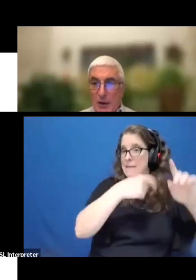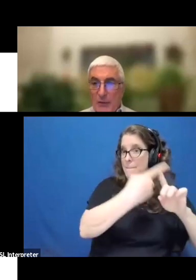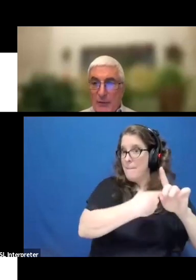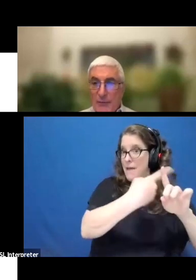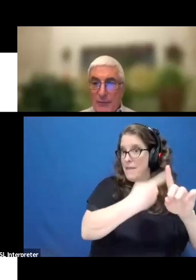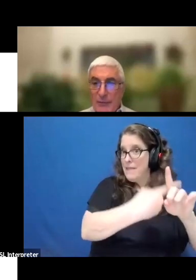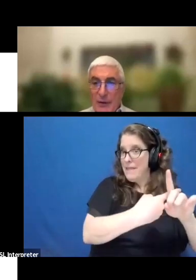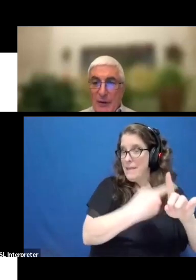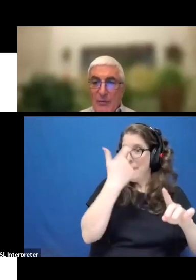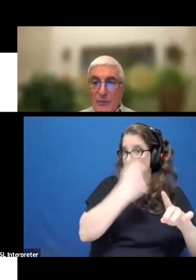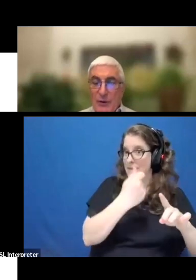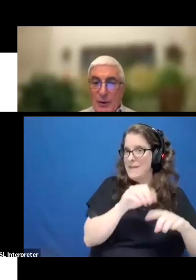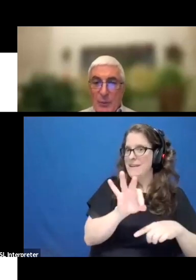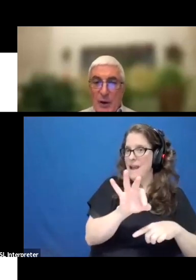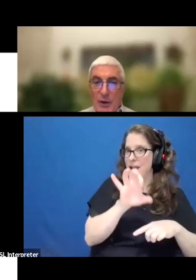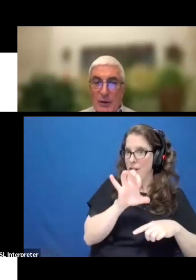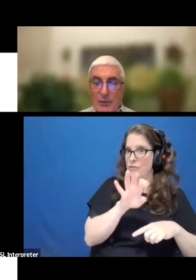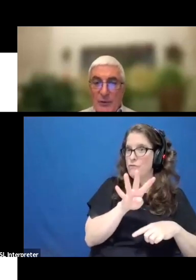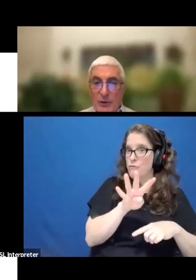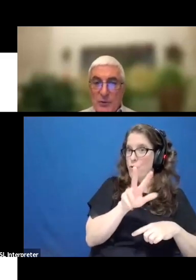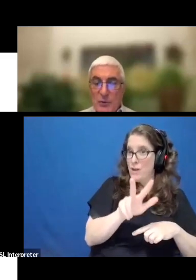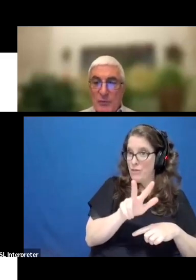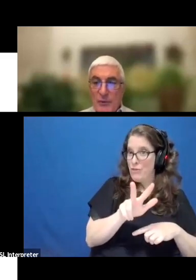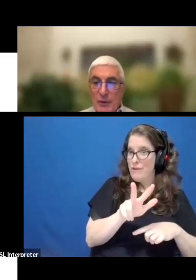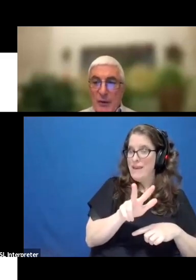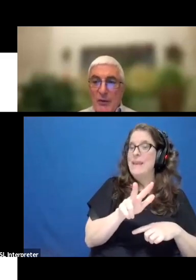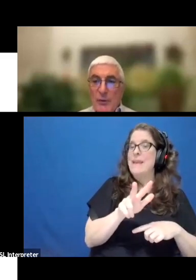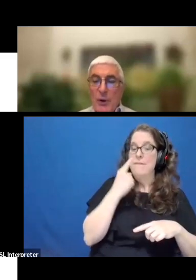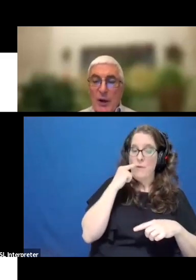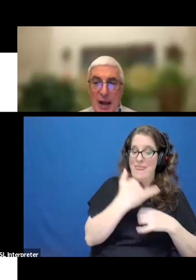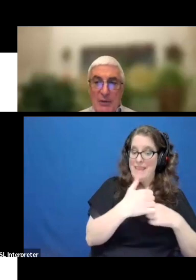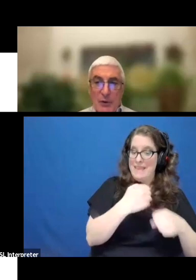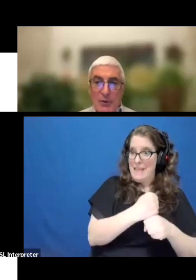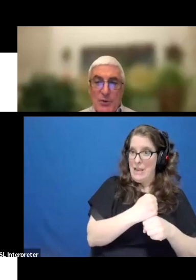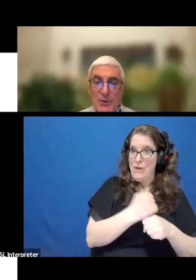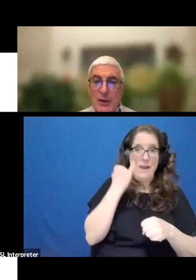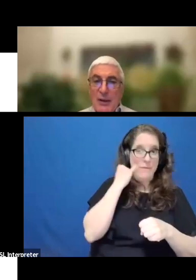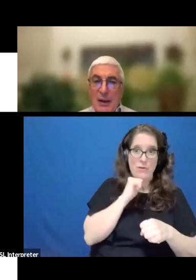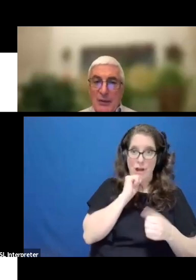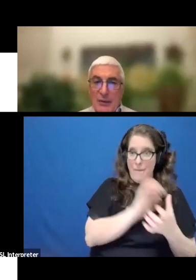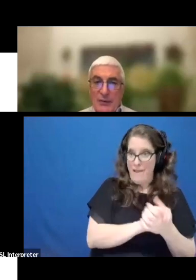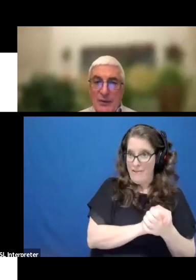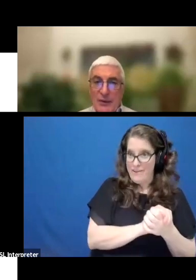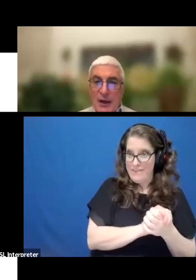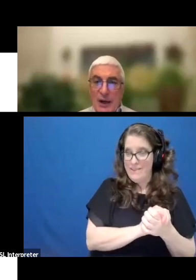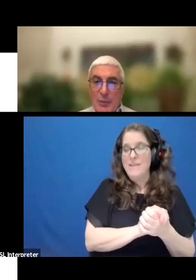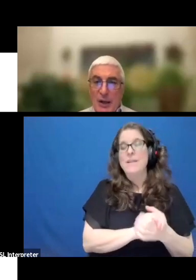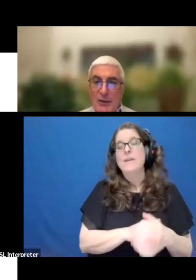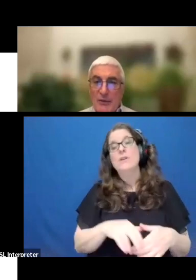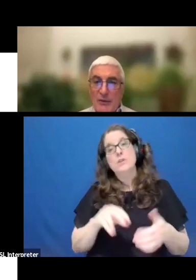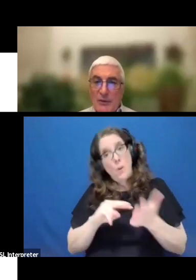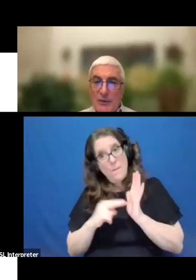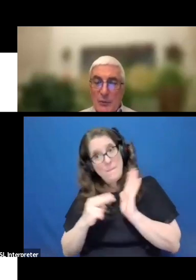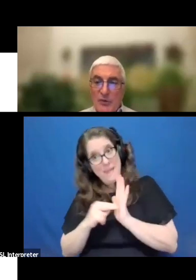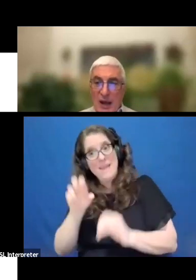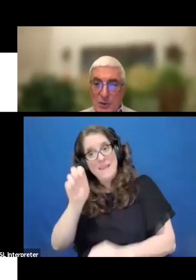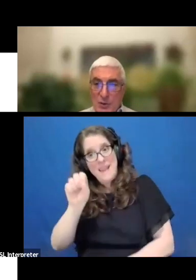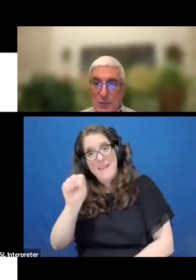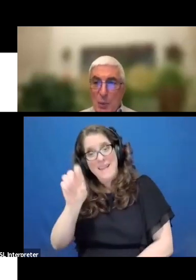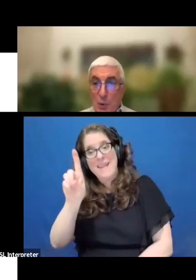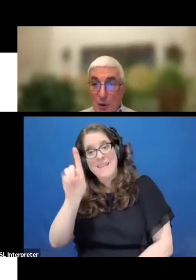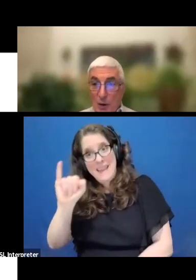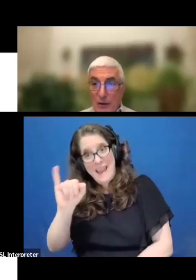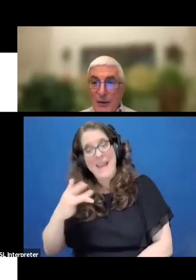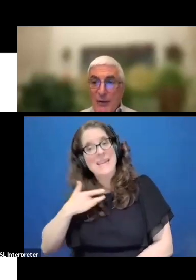$943 a month for an unmarried individual. So on average, SSDI pays